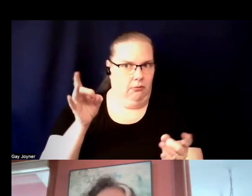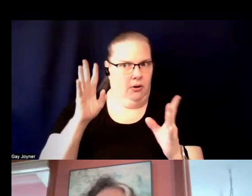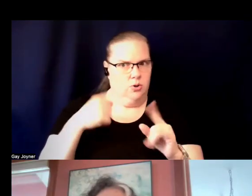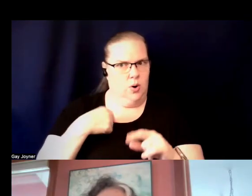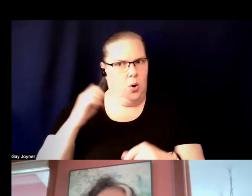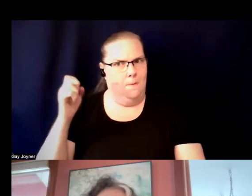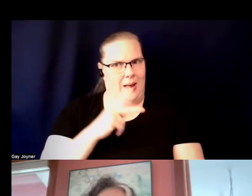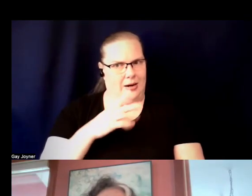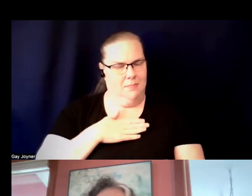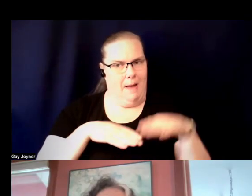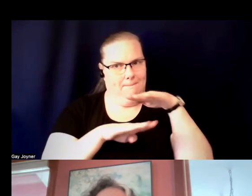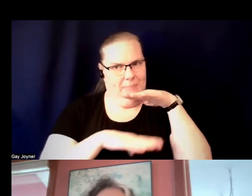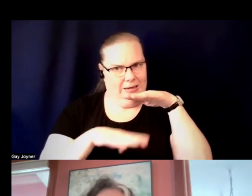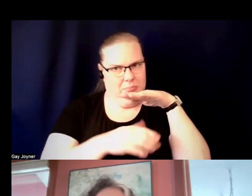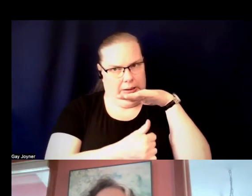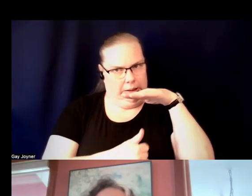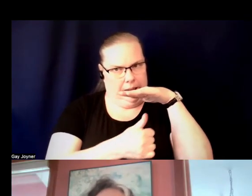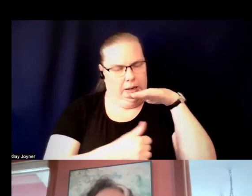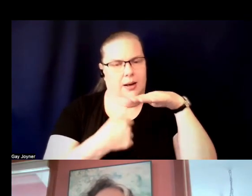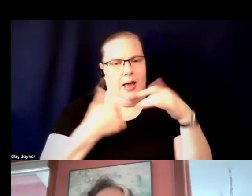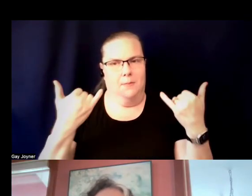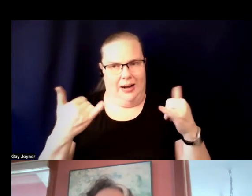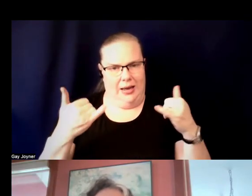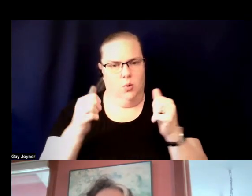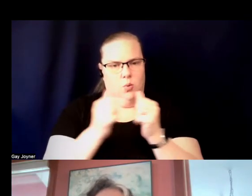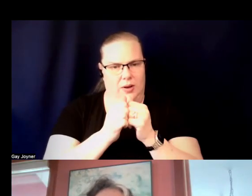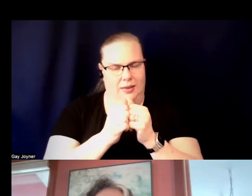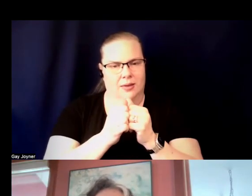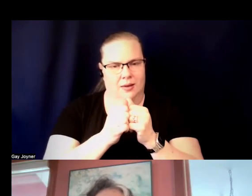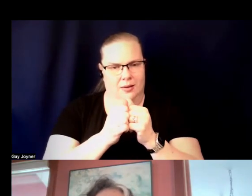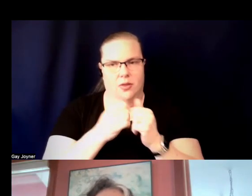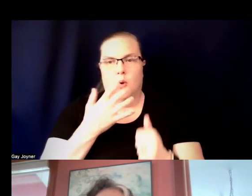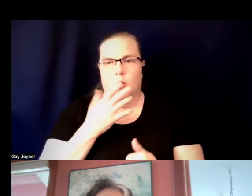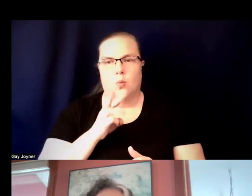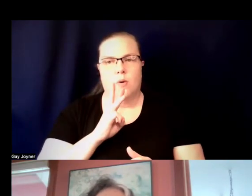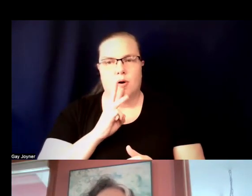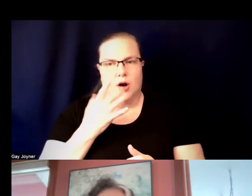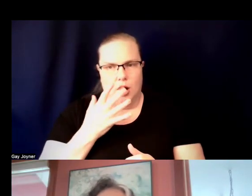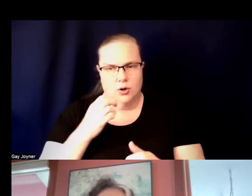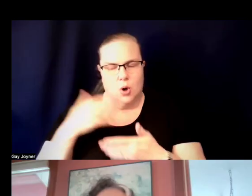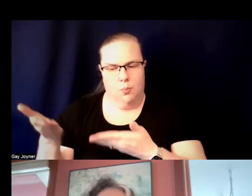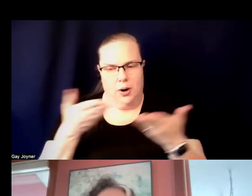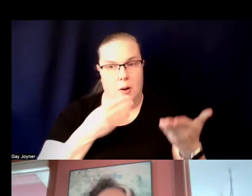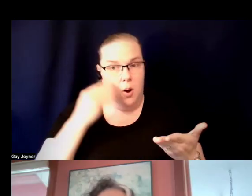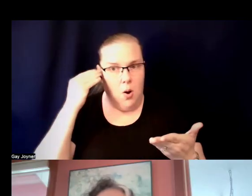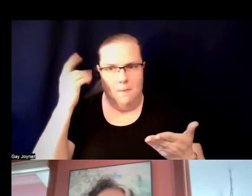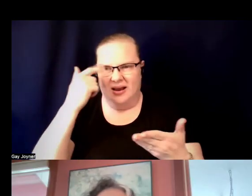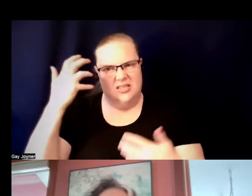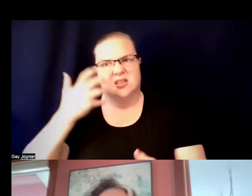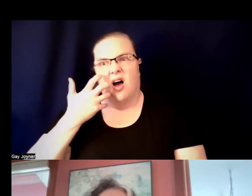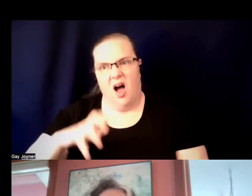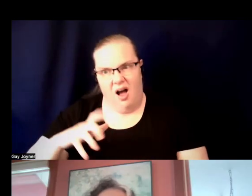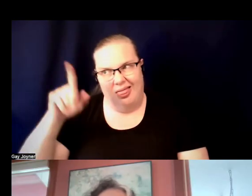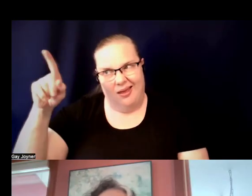my basement and I may play with watercolors and Huh. or bring my paints home because it's just too hot. Sure, sure. Yeah.